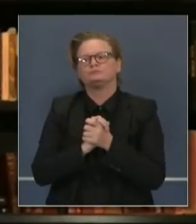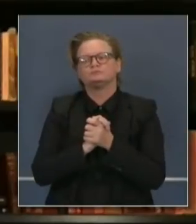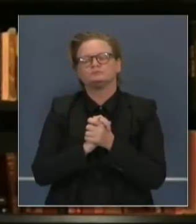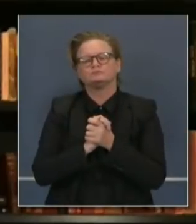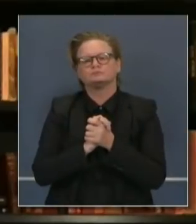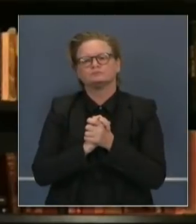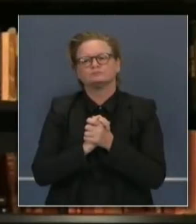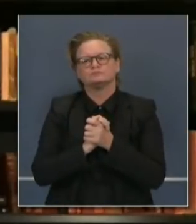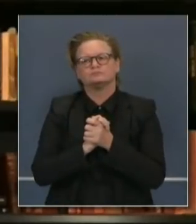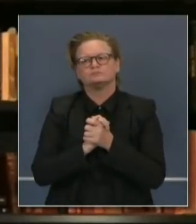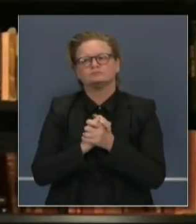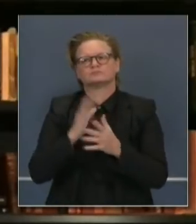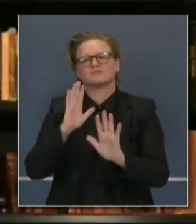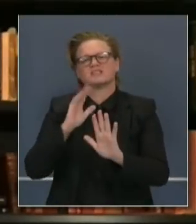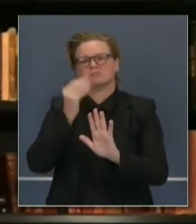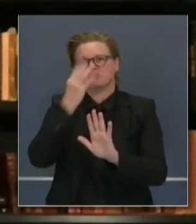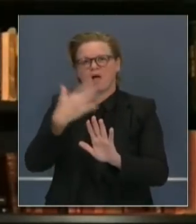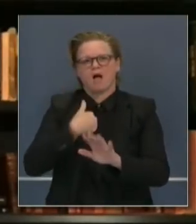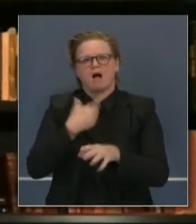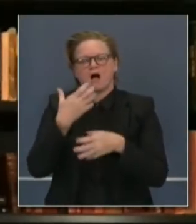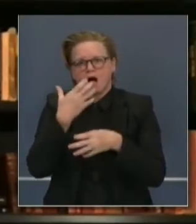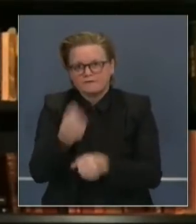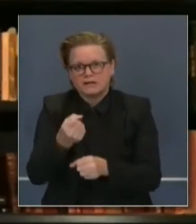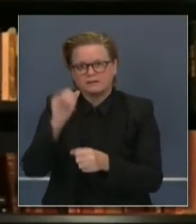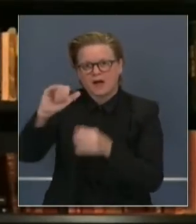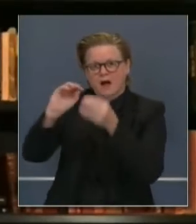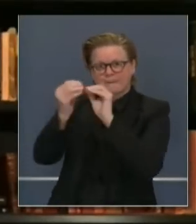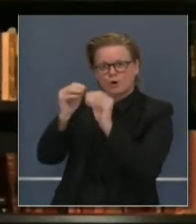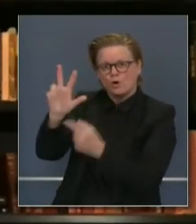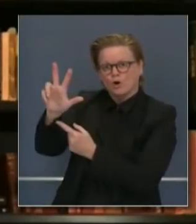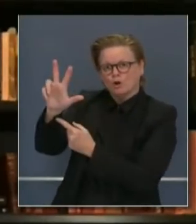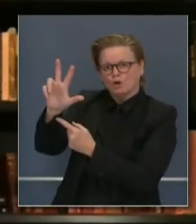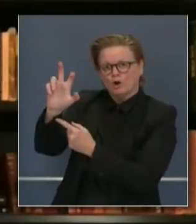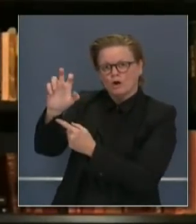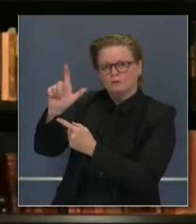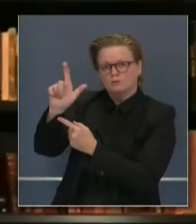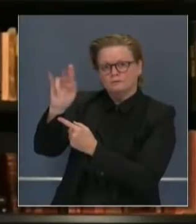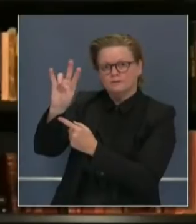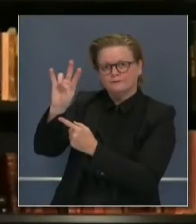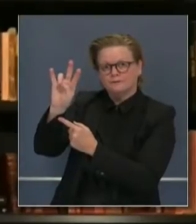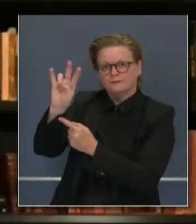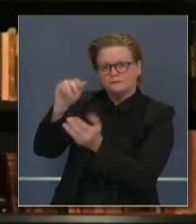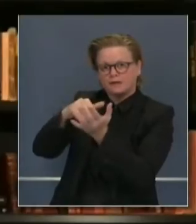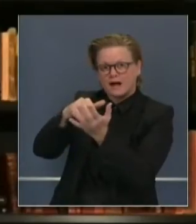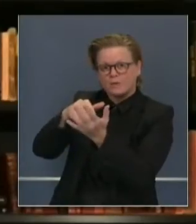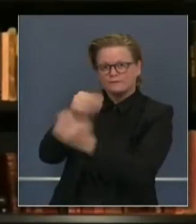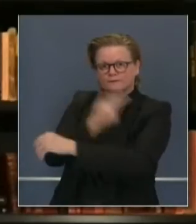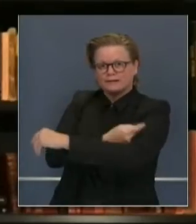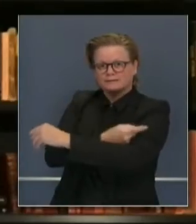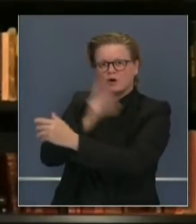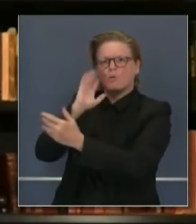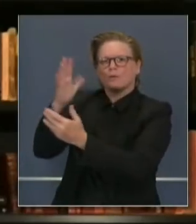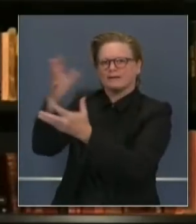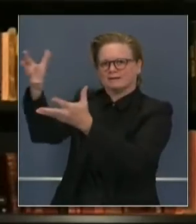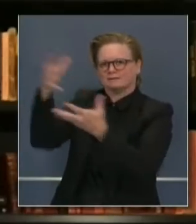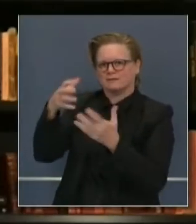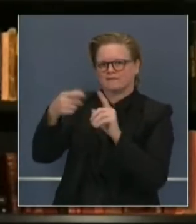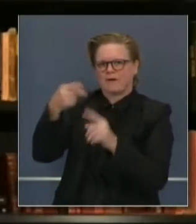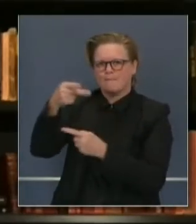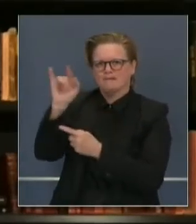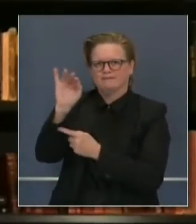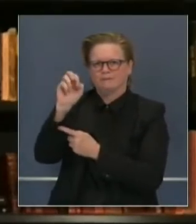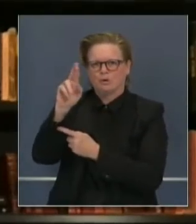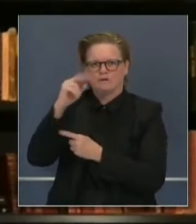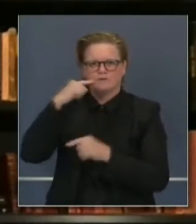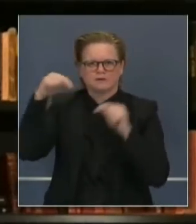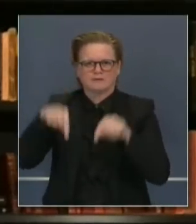confidence in the 327,000 specific doses, and we are working off that number as an actual number,